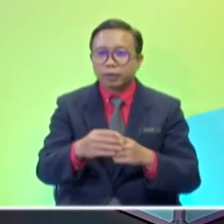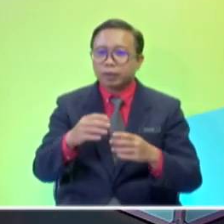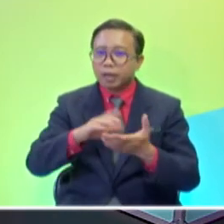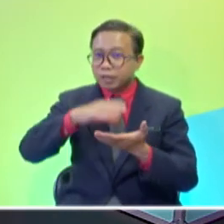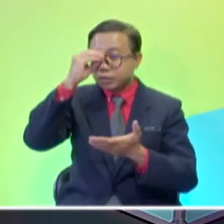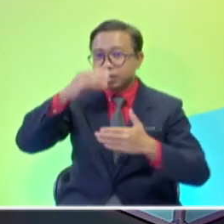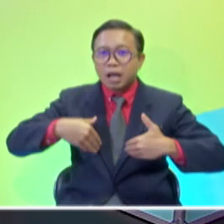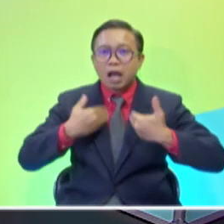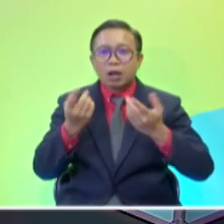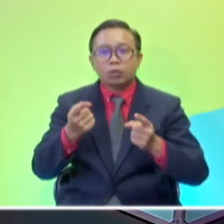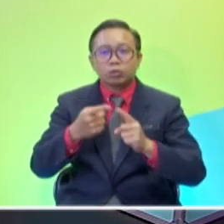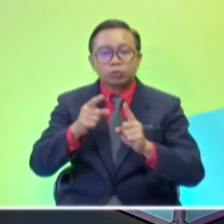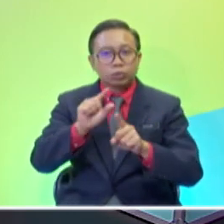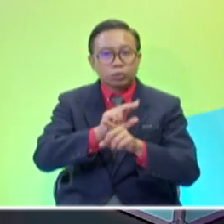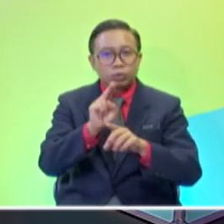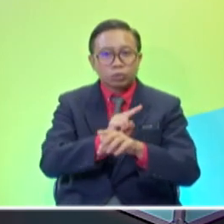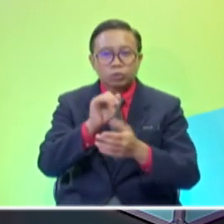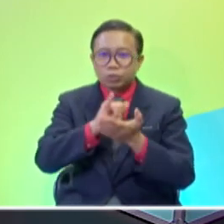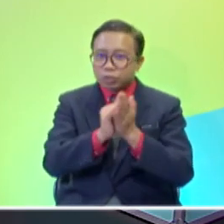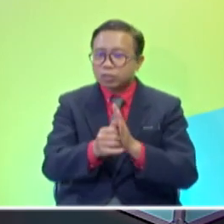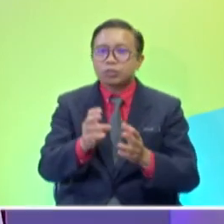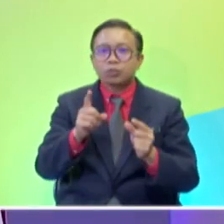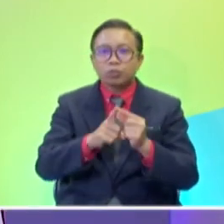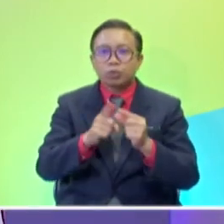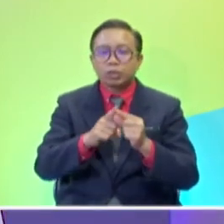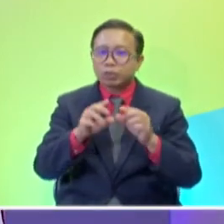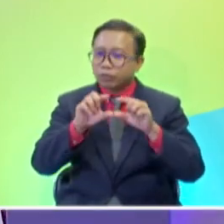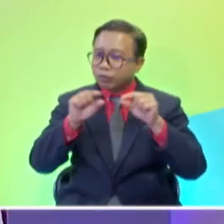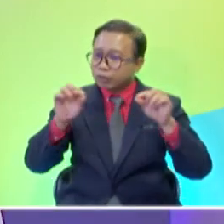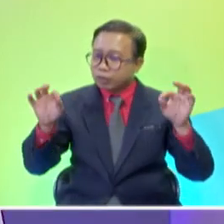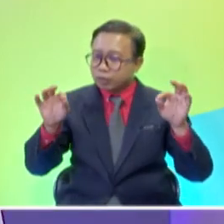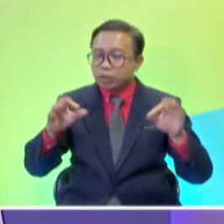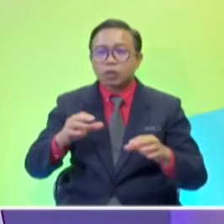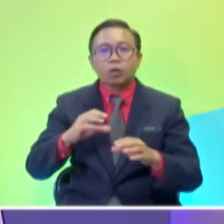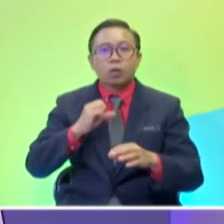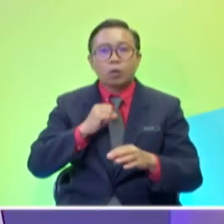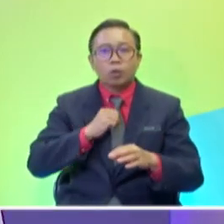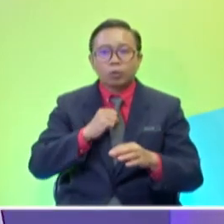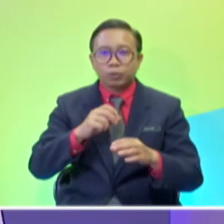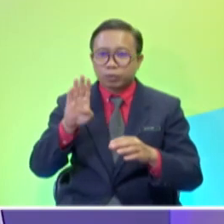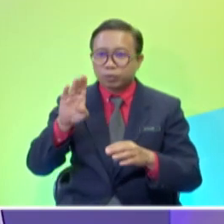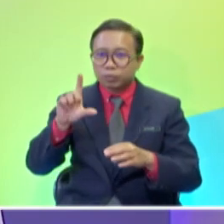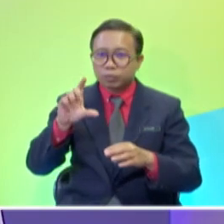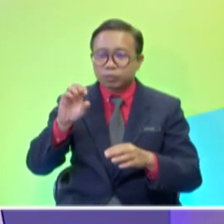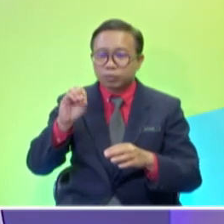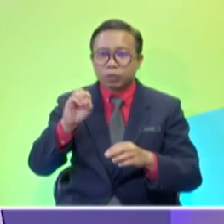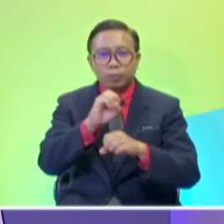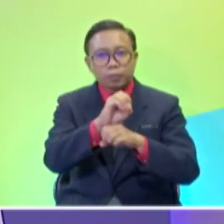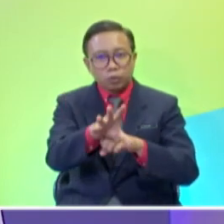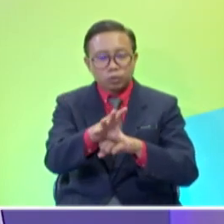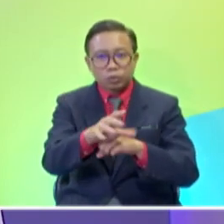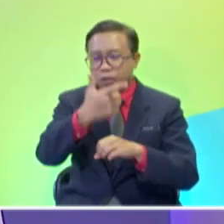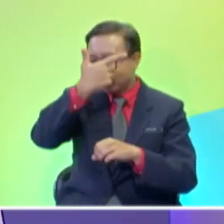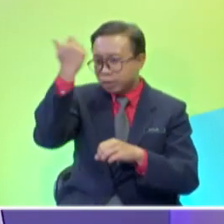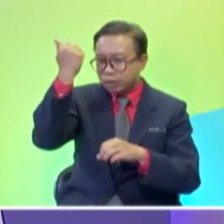how to use these words and phrases when we write our own blog post, because the reason of writing a